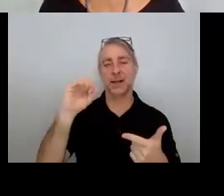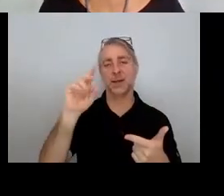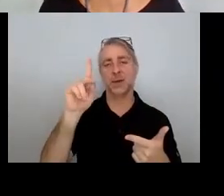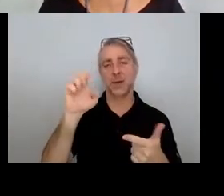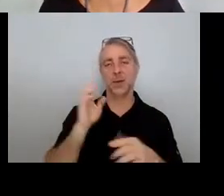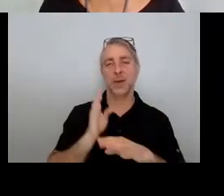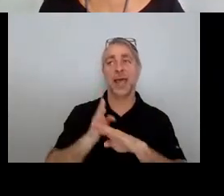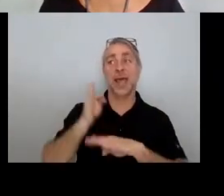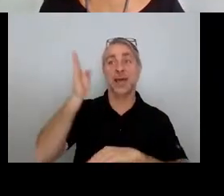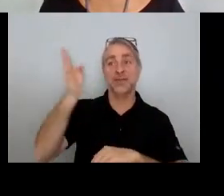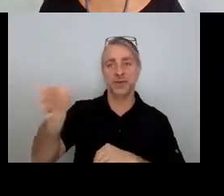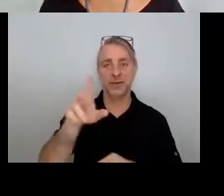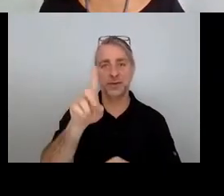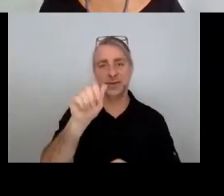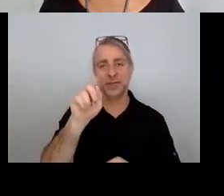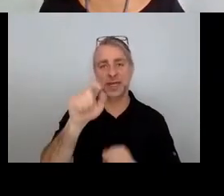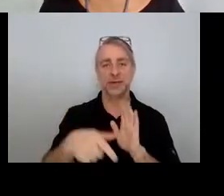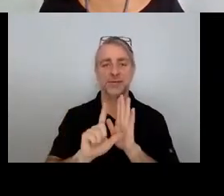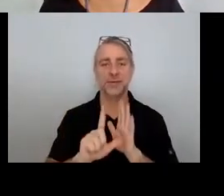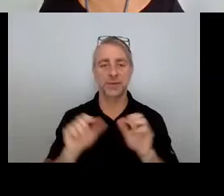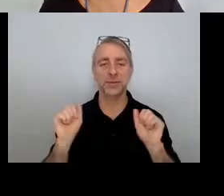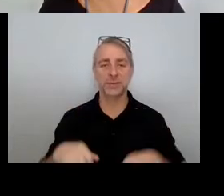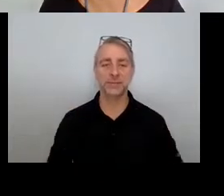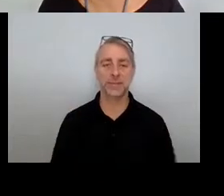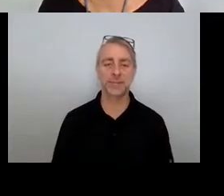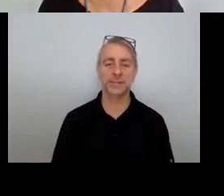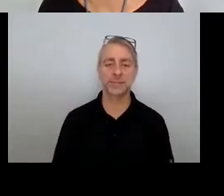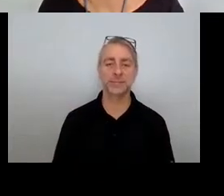So I want to end by giving you a few